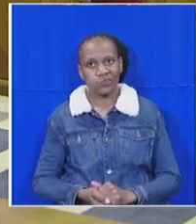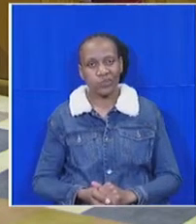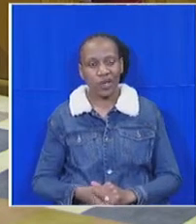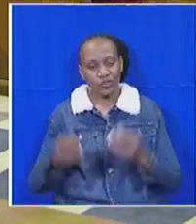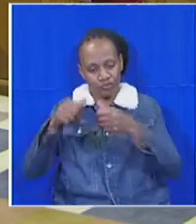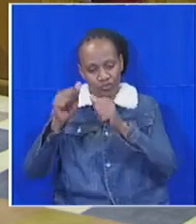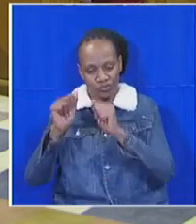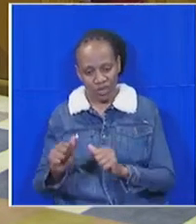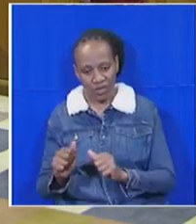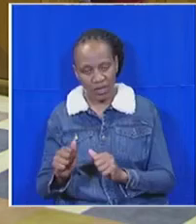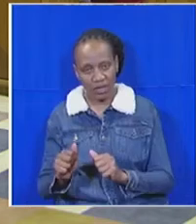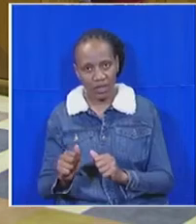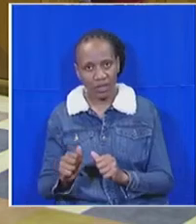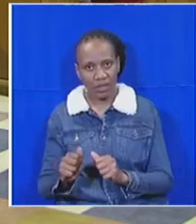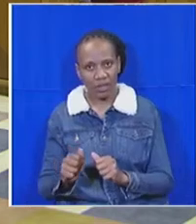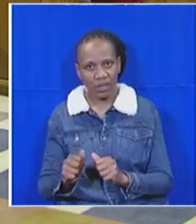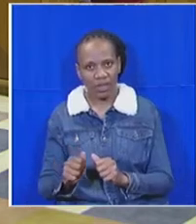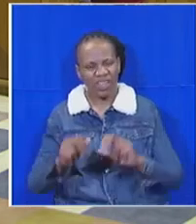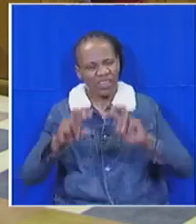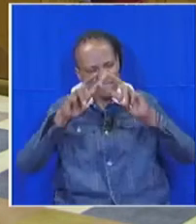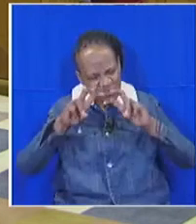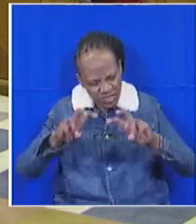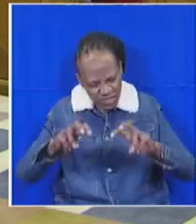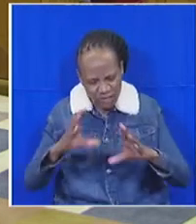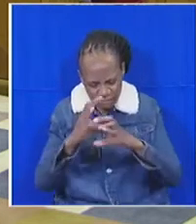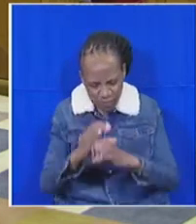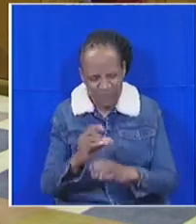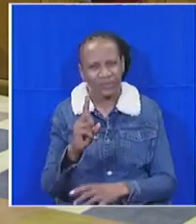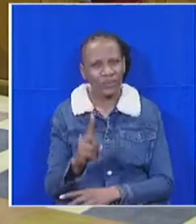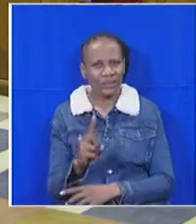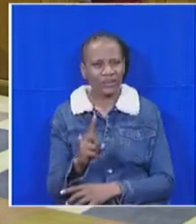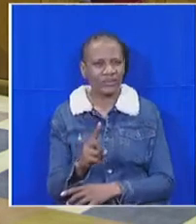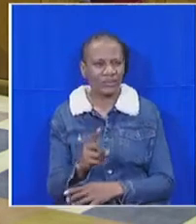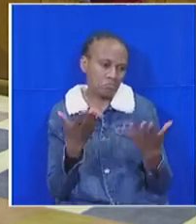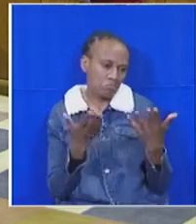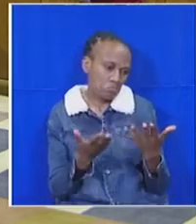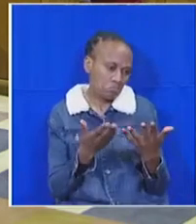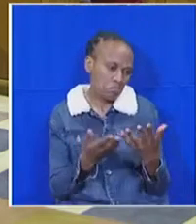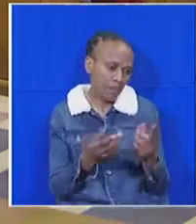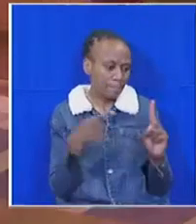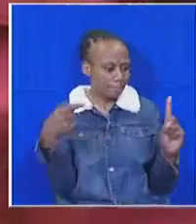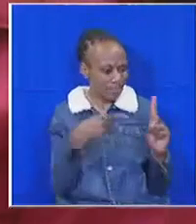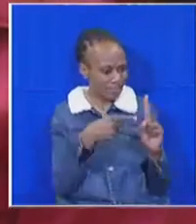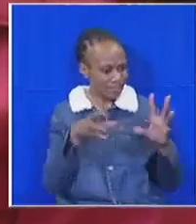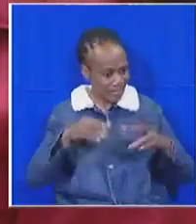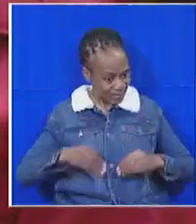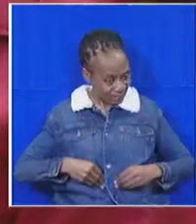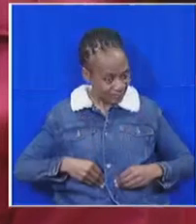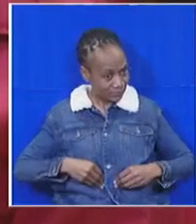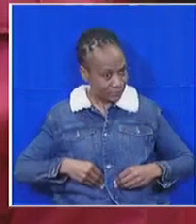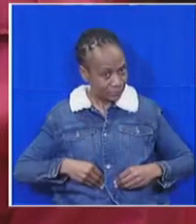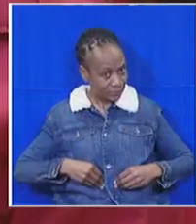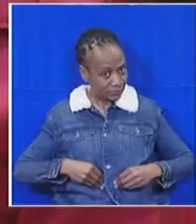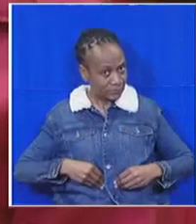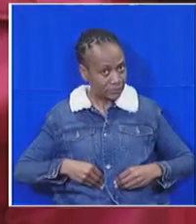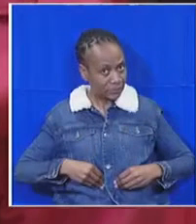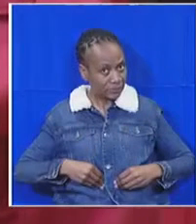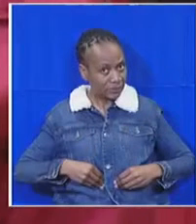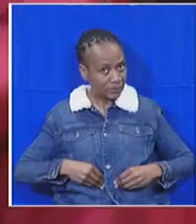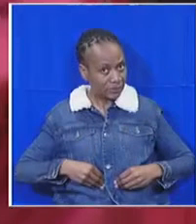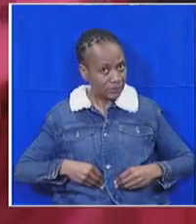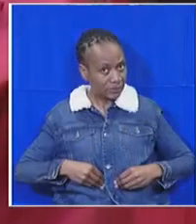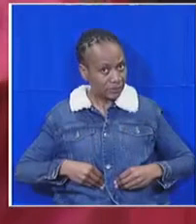about whether this person did not accept the membership of a council. The investigation is about whether